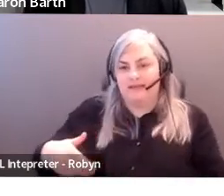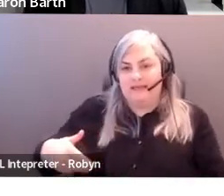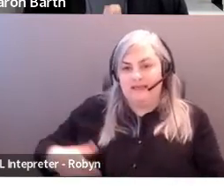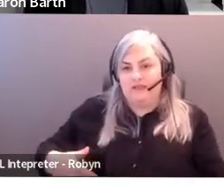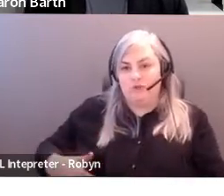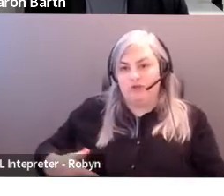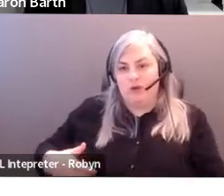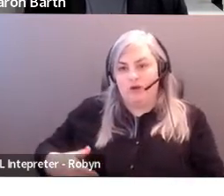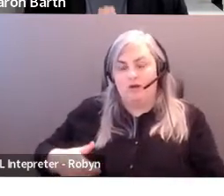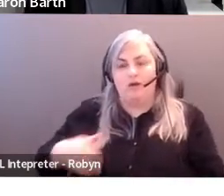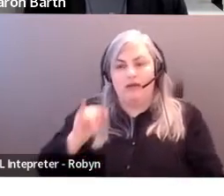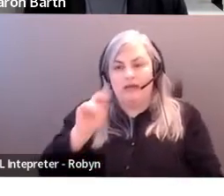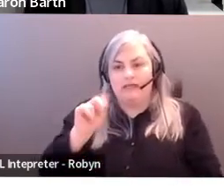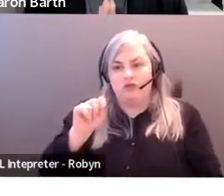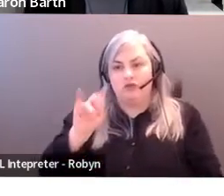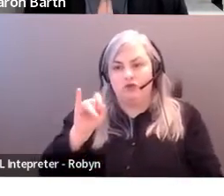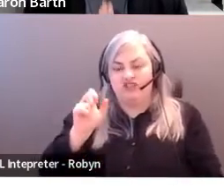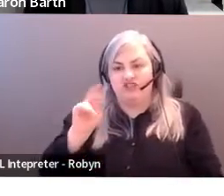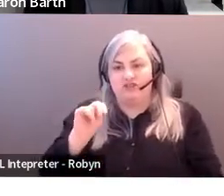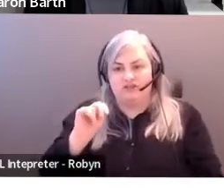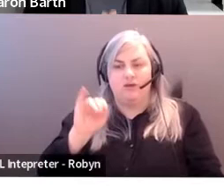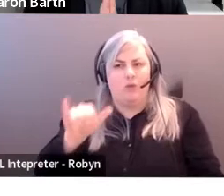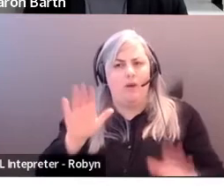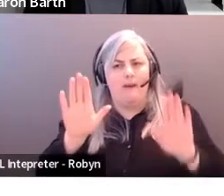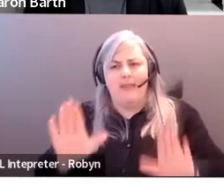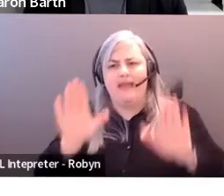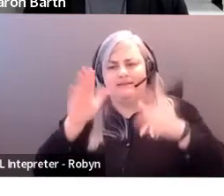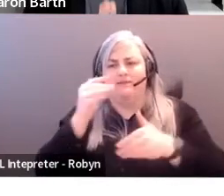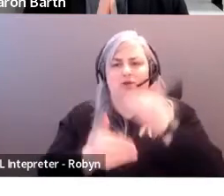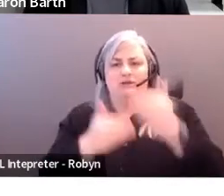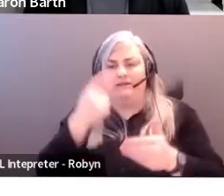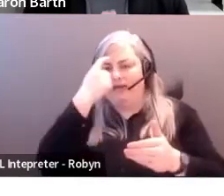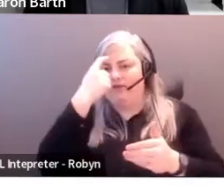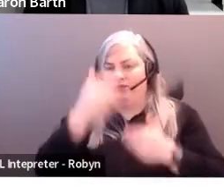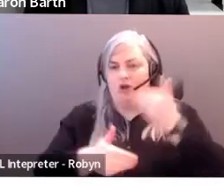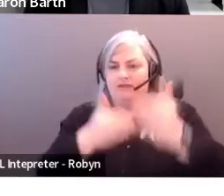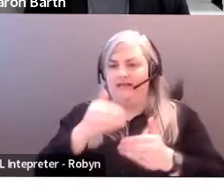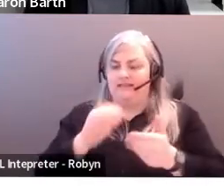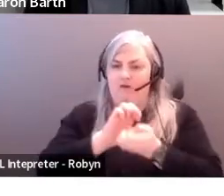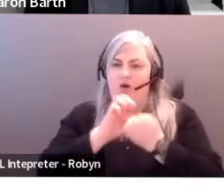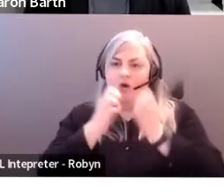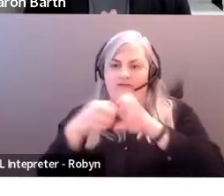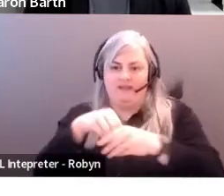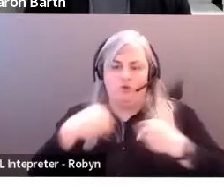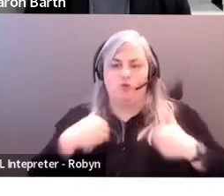amazing mental process that we have that has evolved in us as a species.